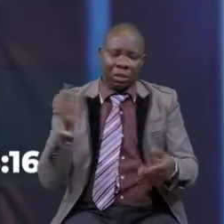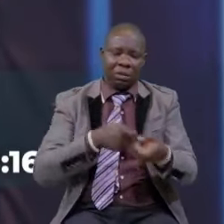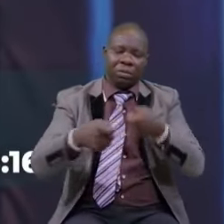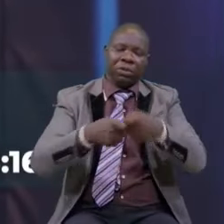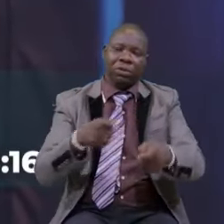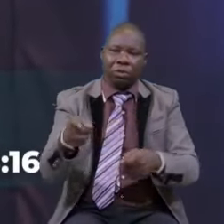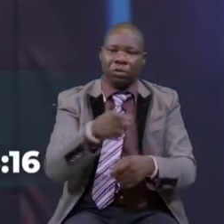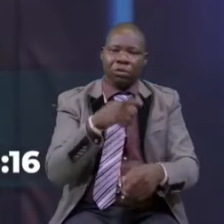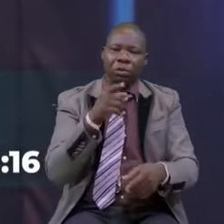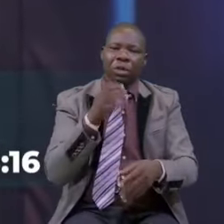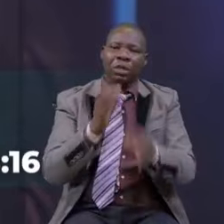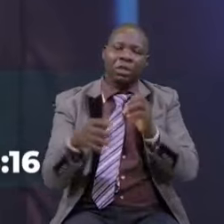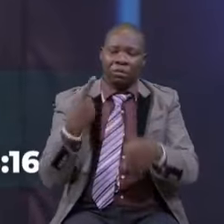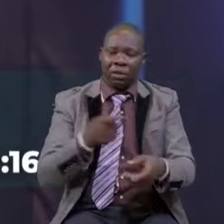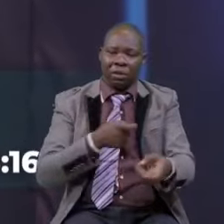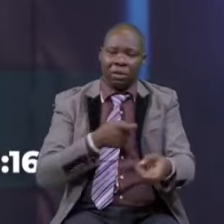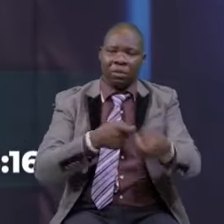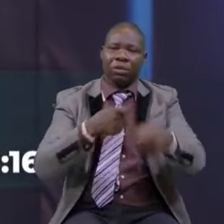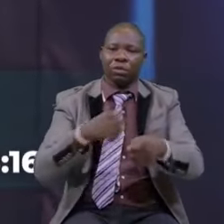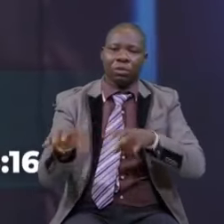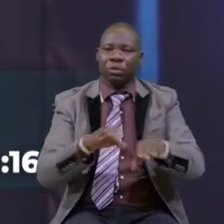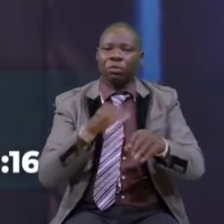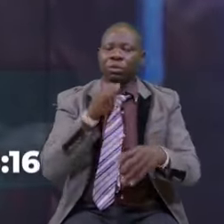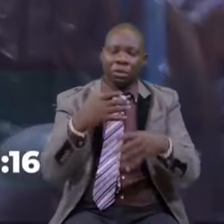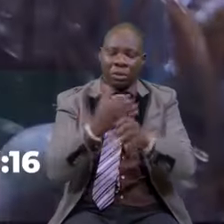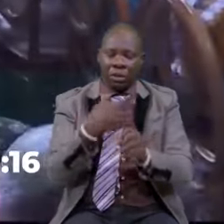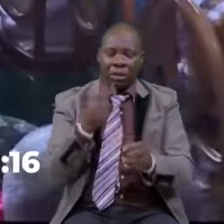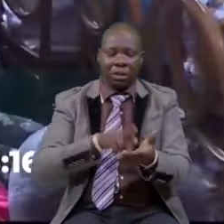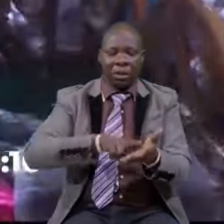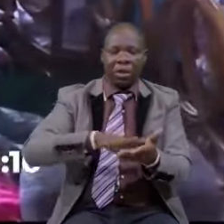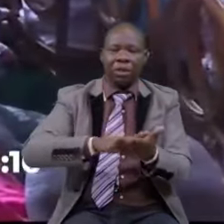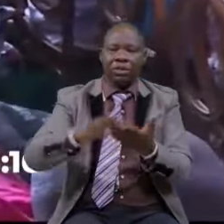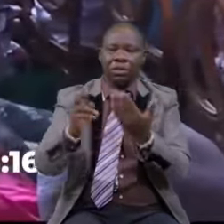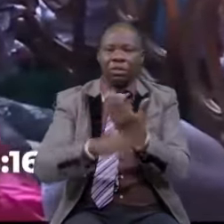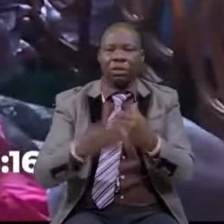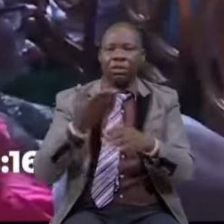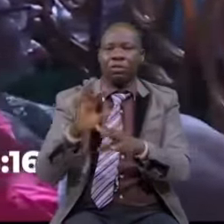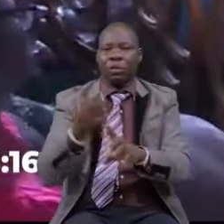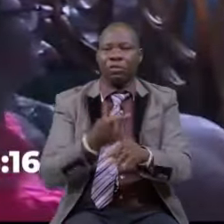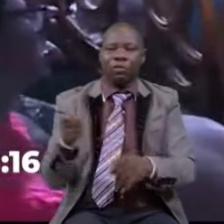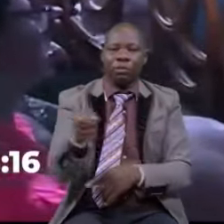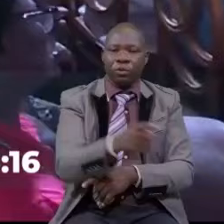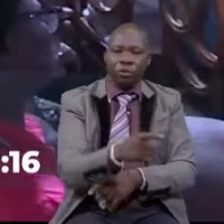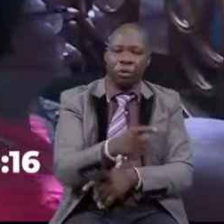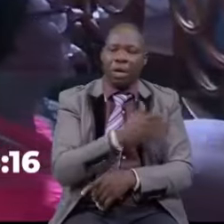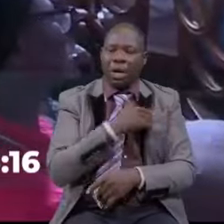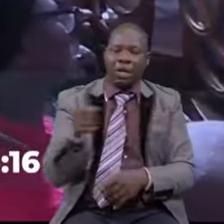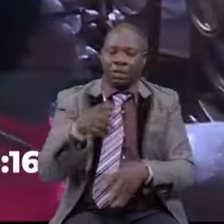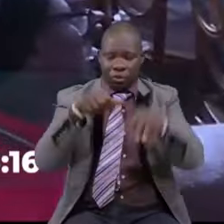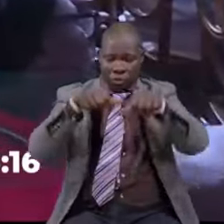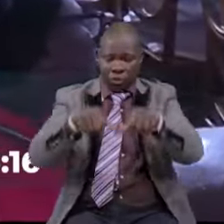the persecution does not take the righteousness away from you, and you